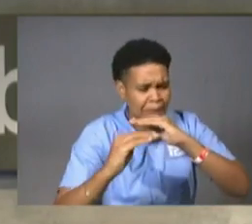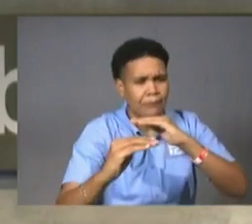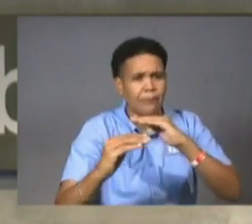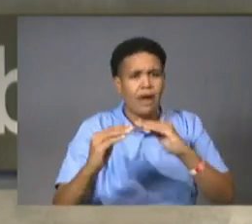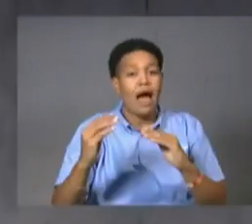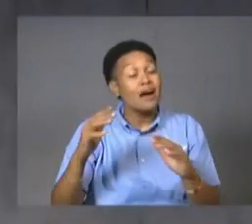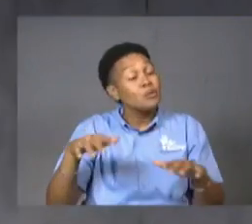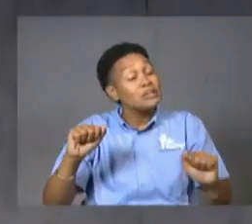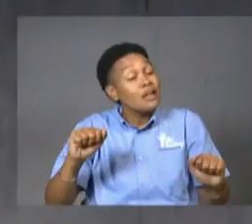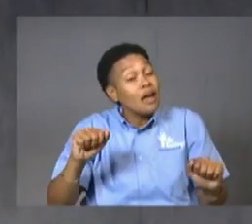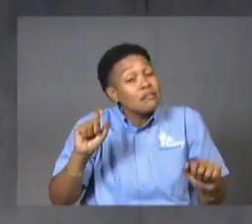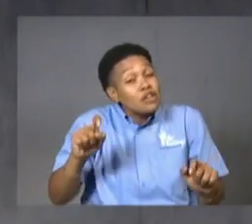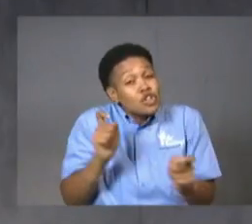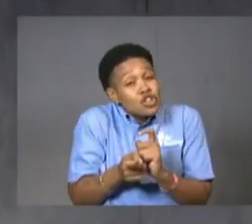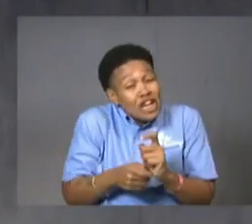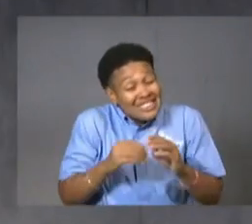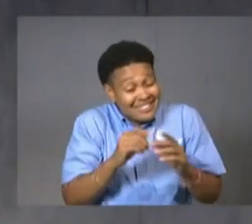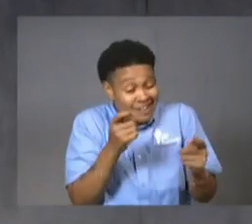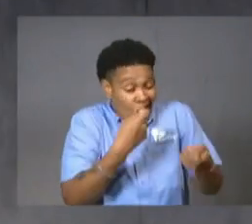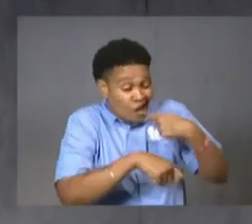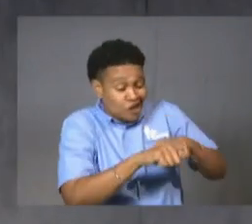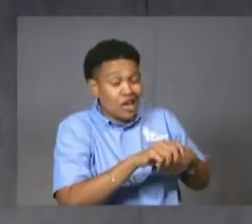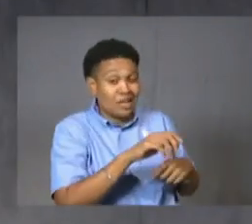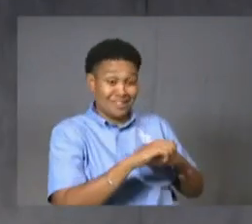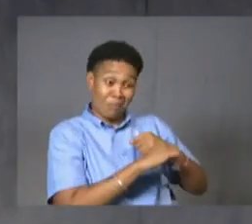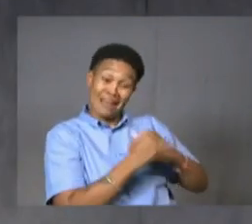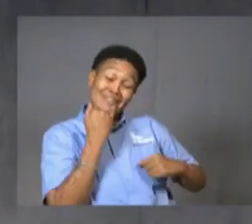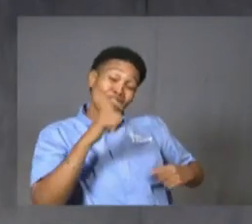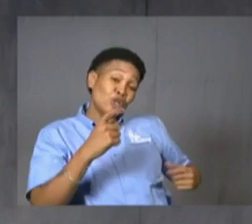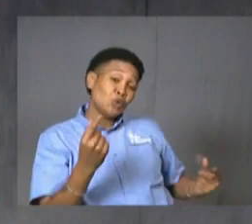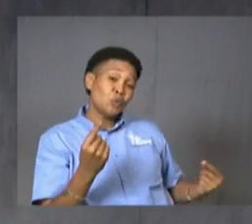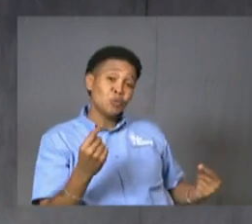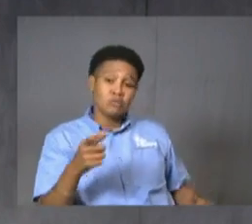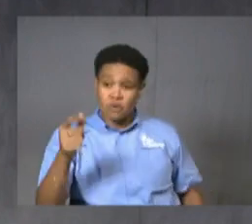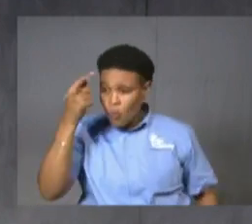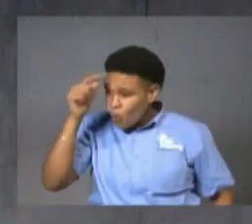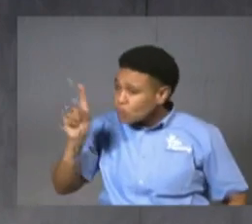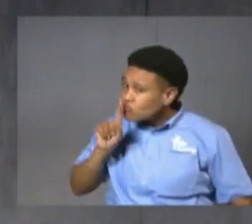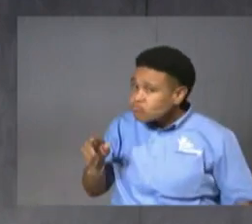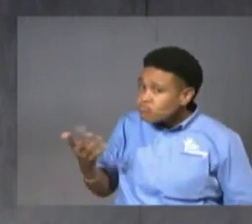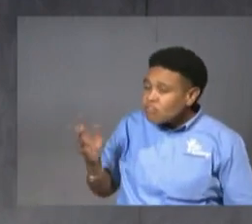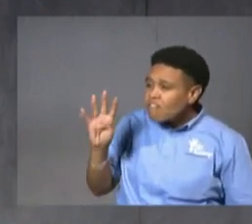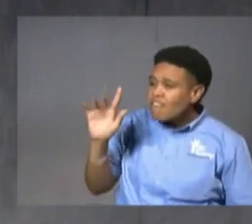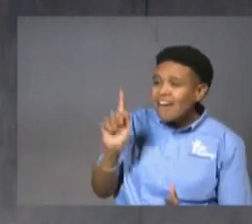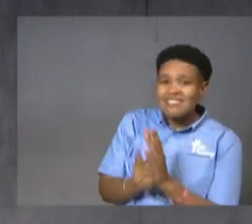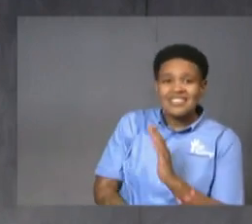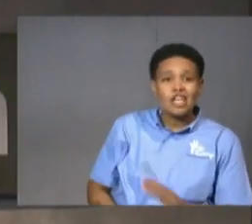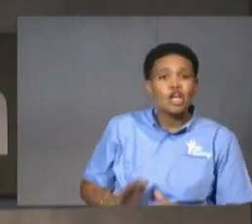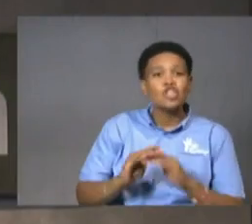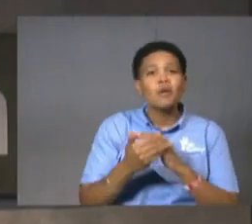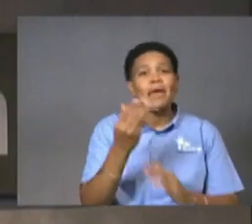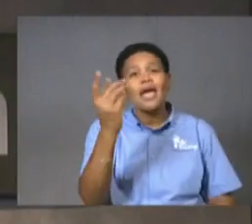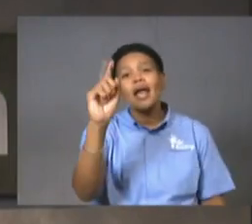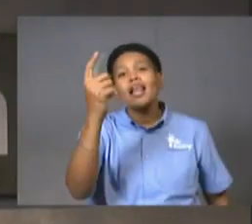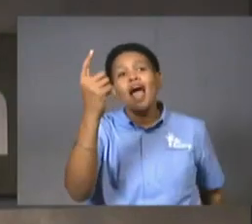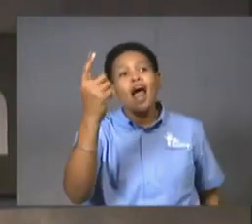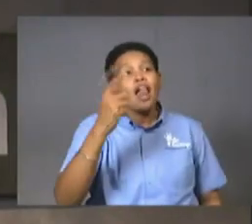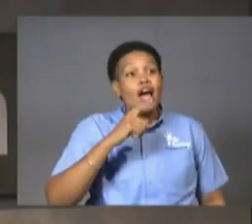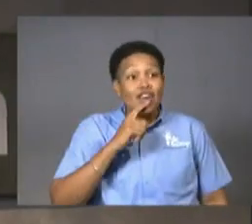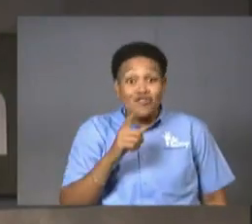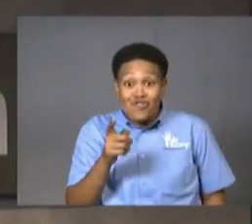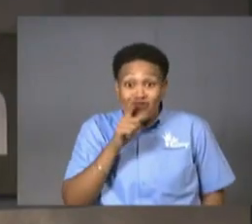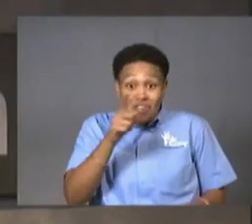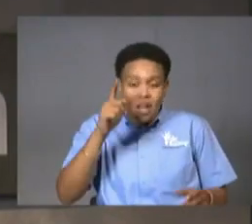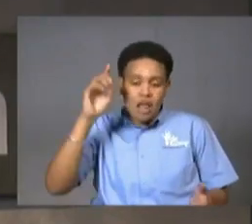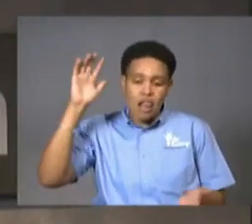you, Dr. Clark. Mr. Golding, your rebuttal, 45 seconds. The Jamaican dollar has devalued by over